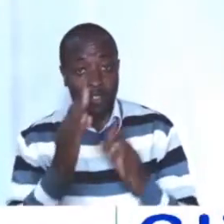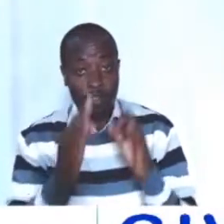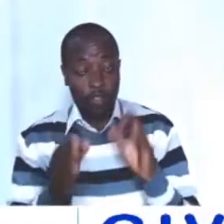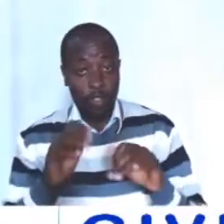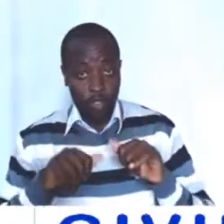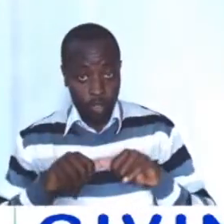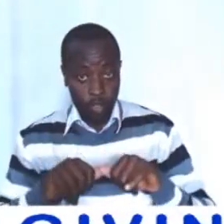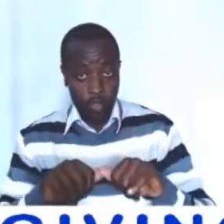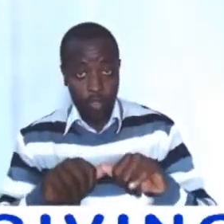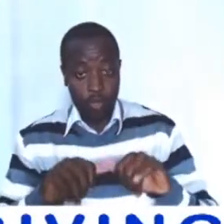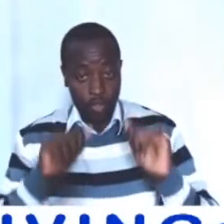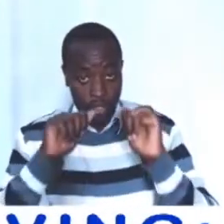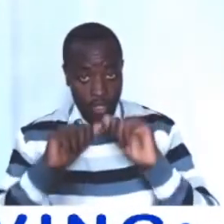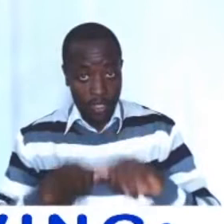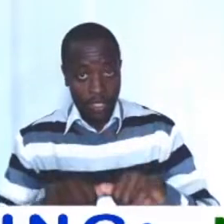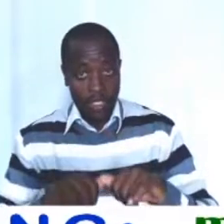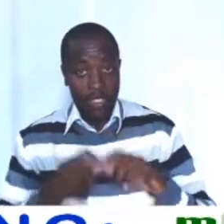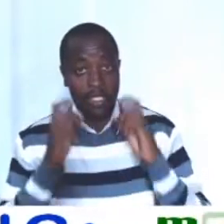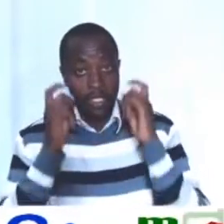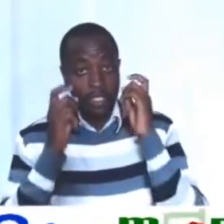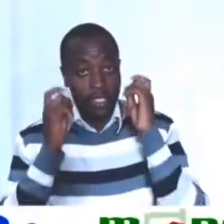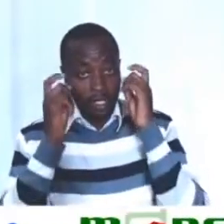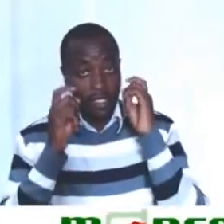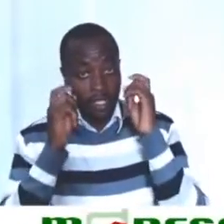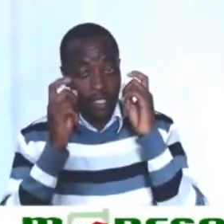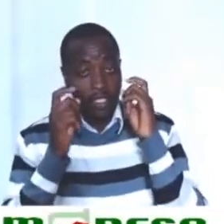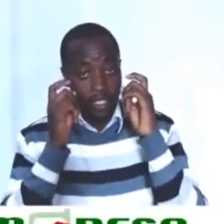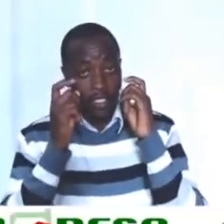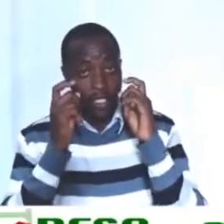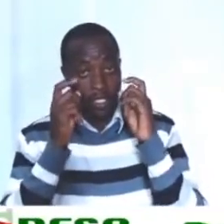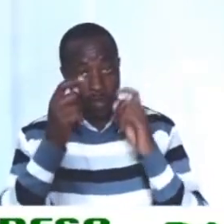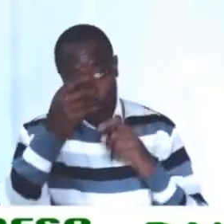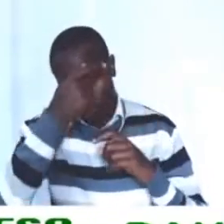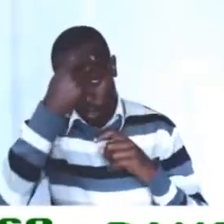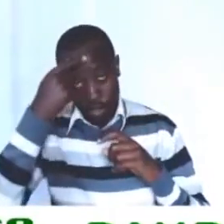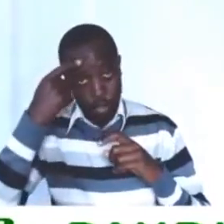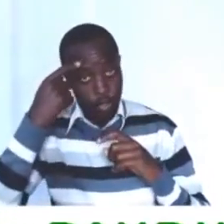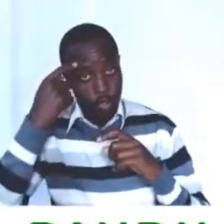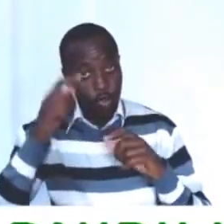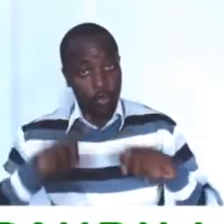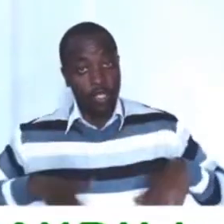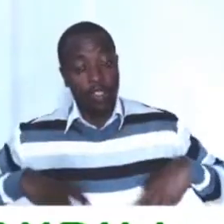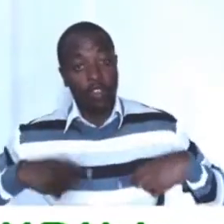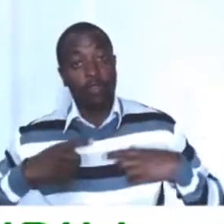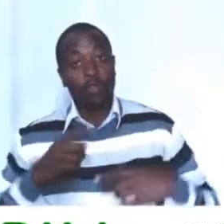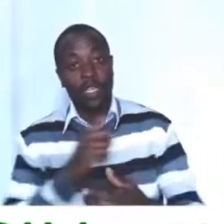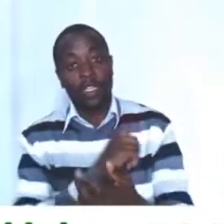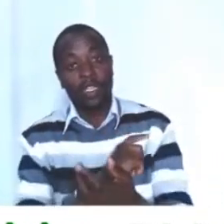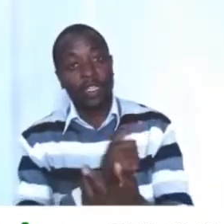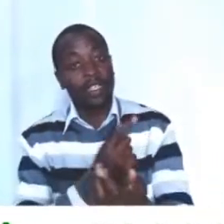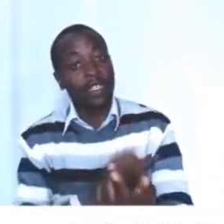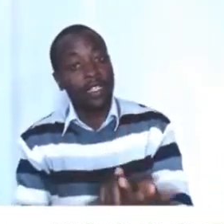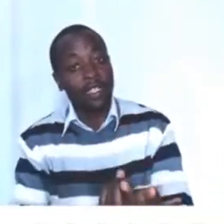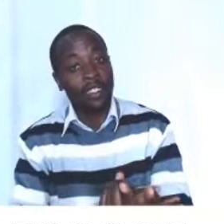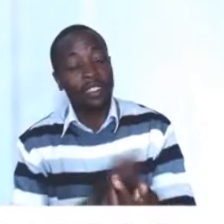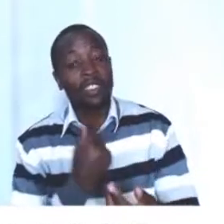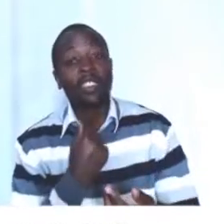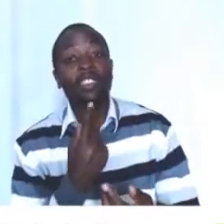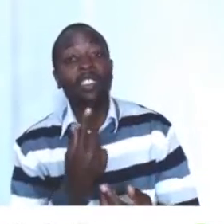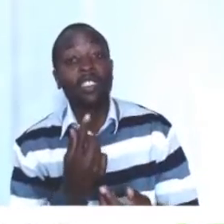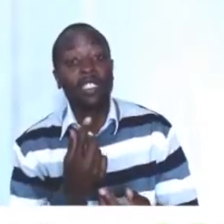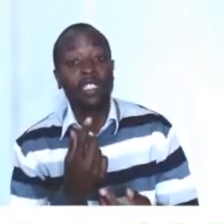sin because we live by grace, and he says affirmatively that no,